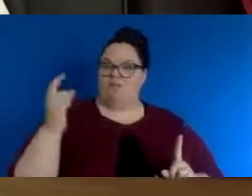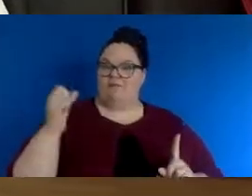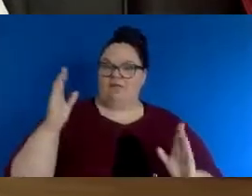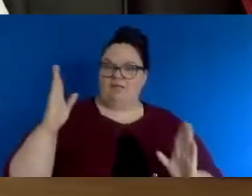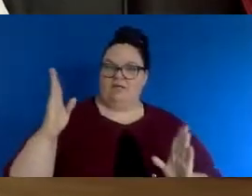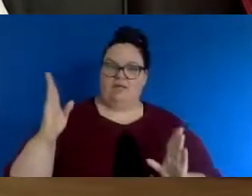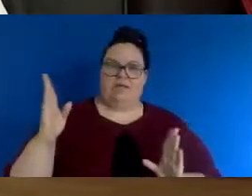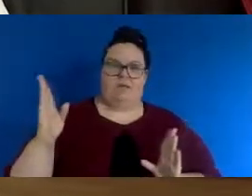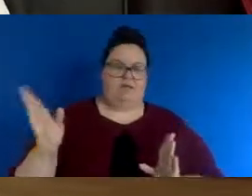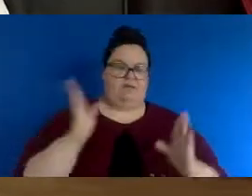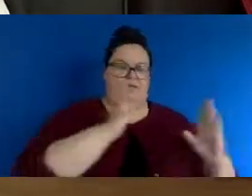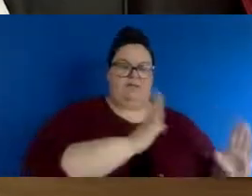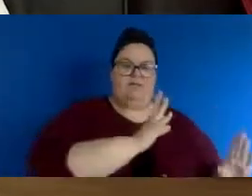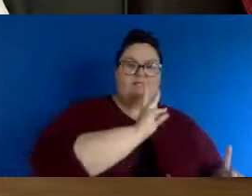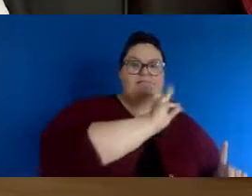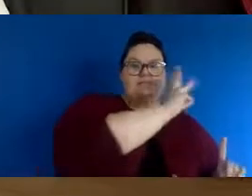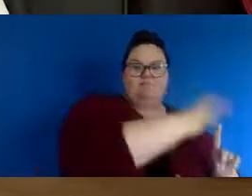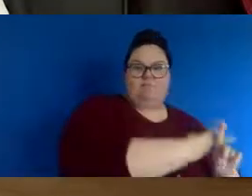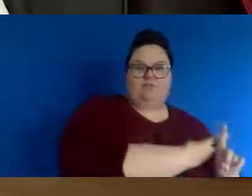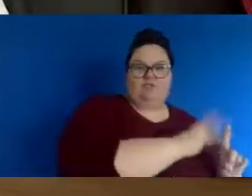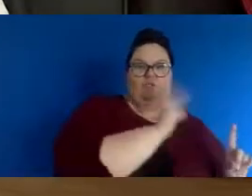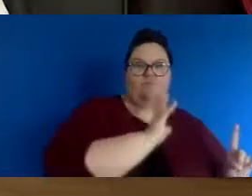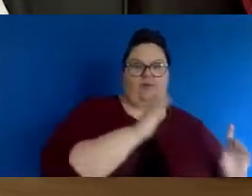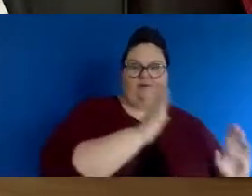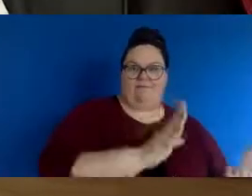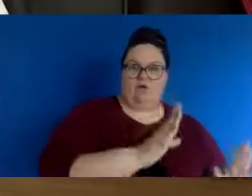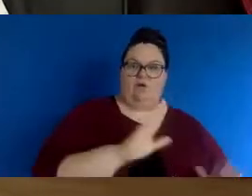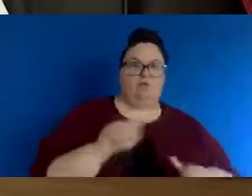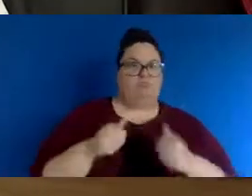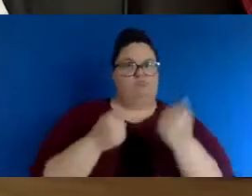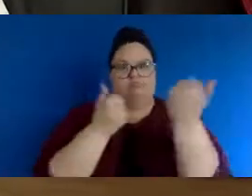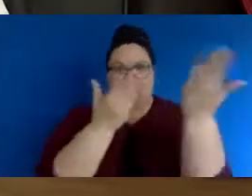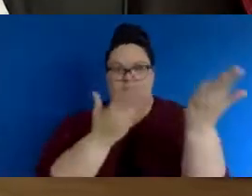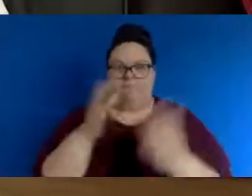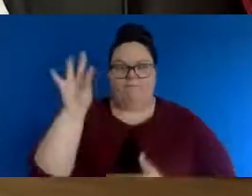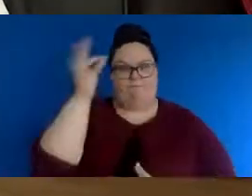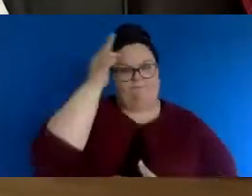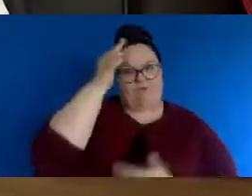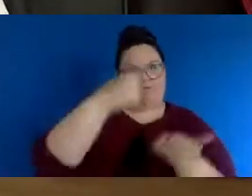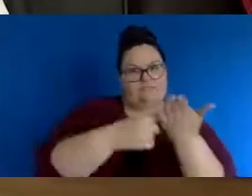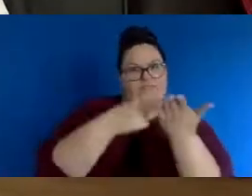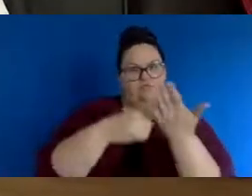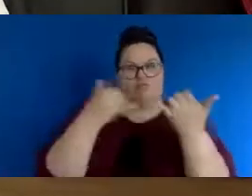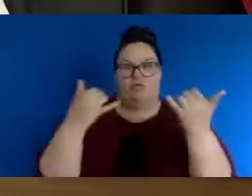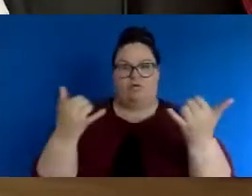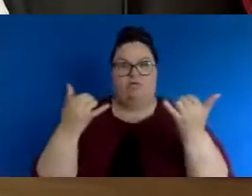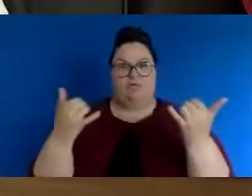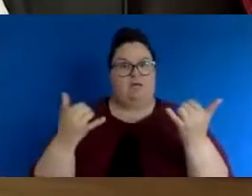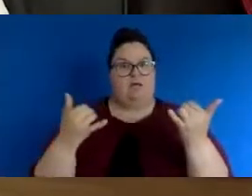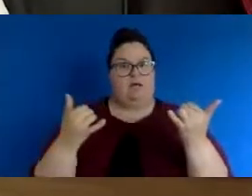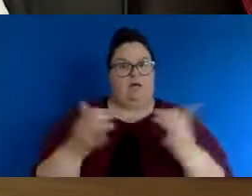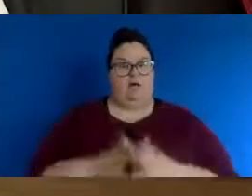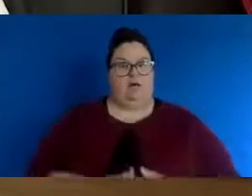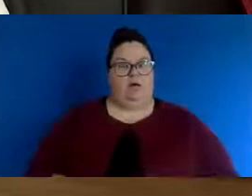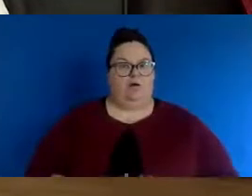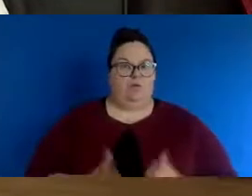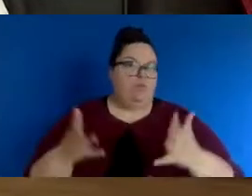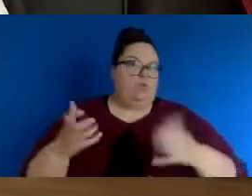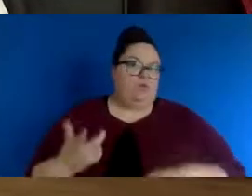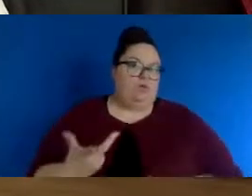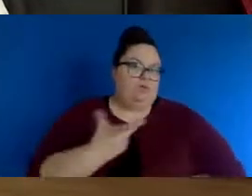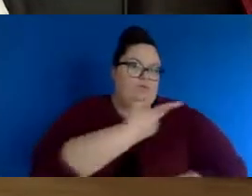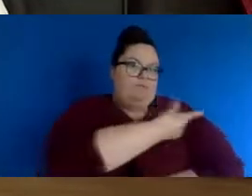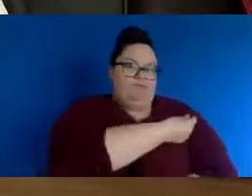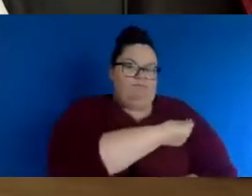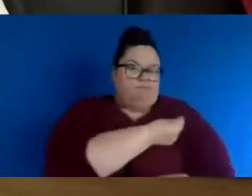to 5 years of age. So that's very, very encouraging at this point in time. So we do want to be in a position to be able to vaccinate the